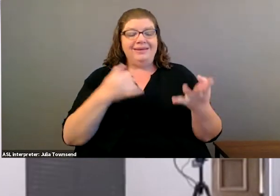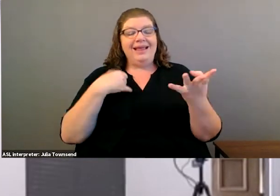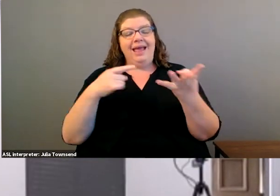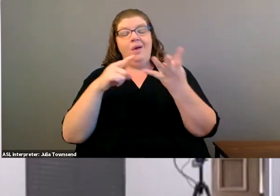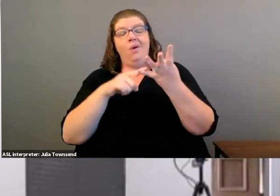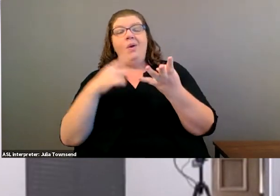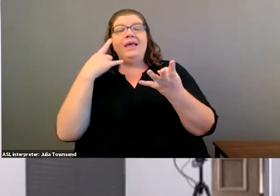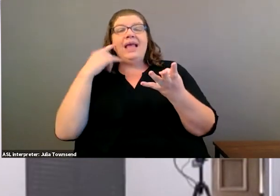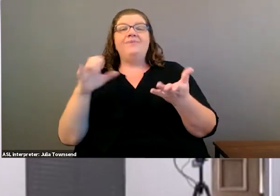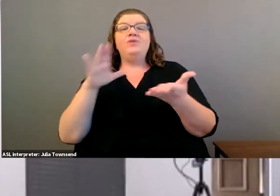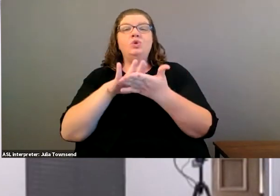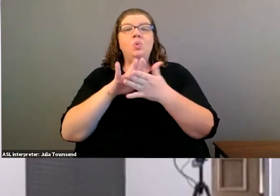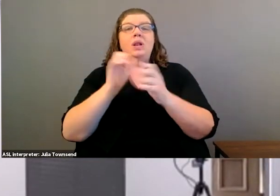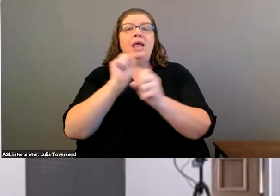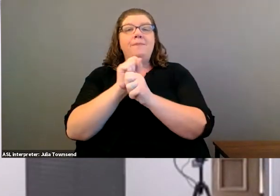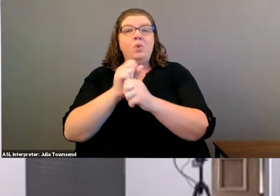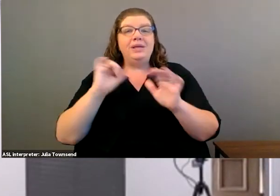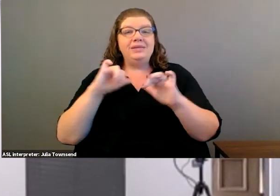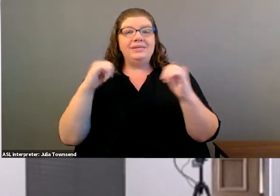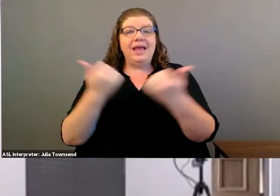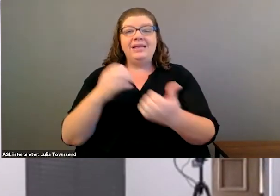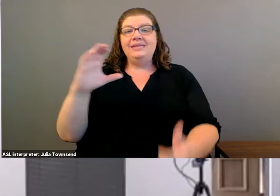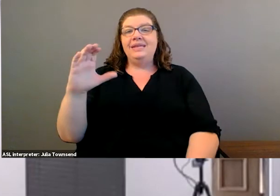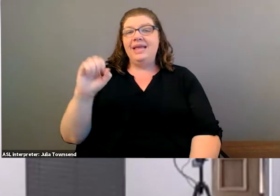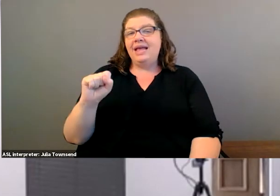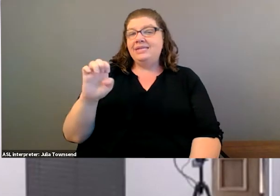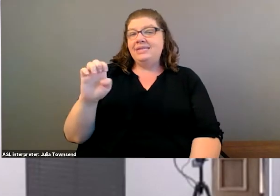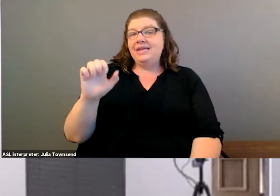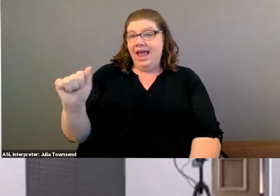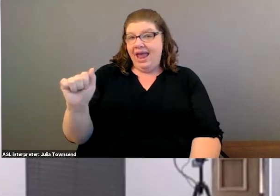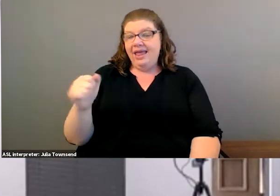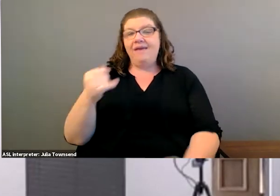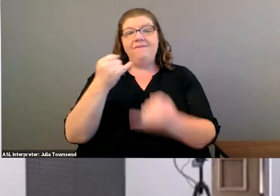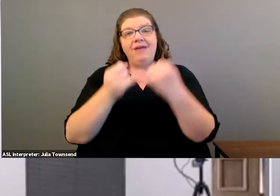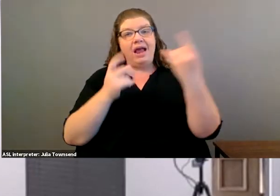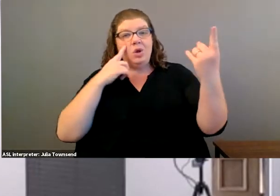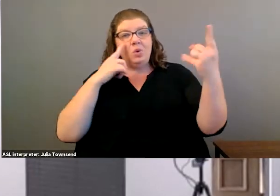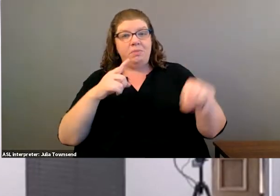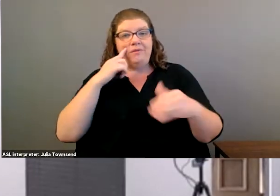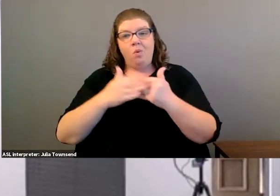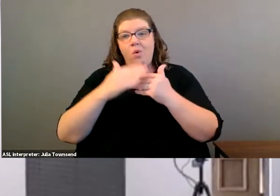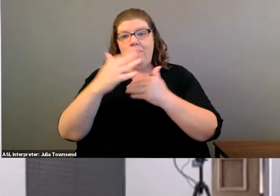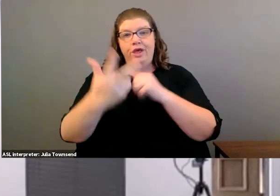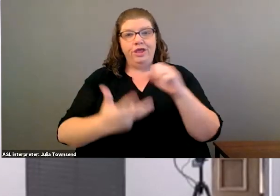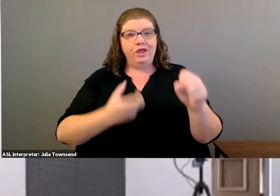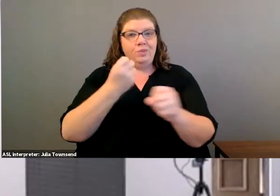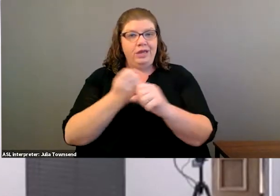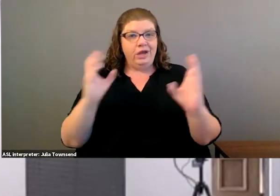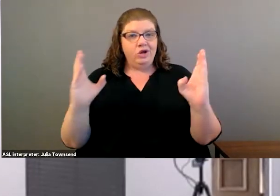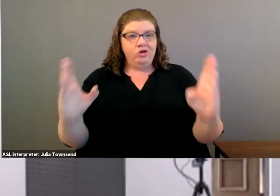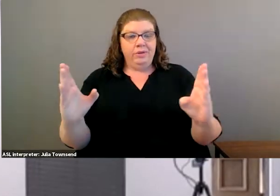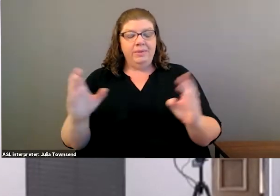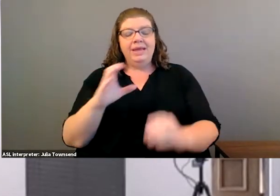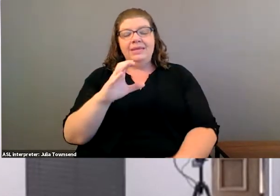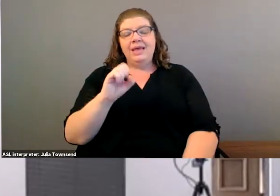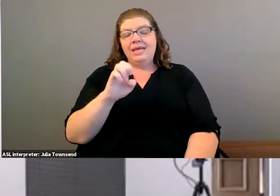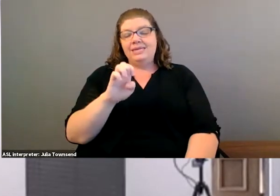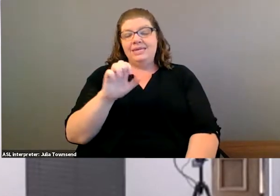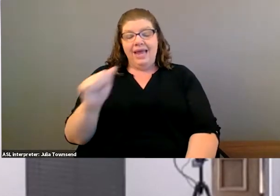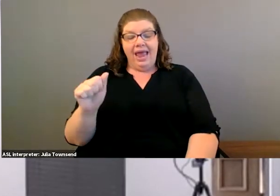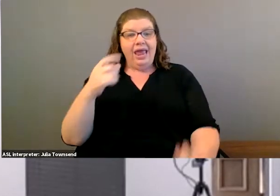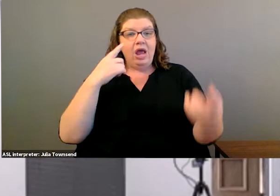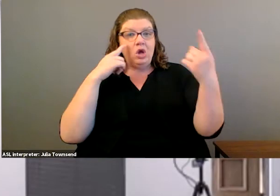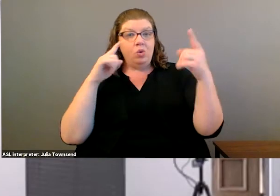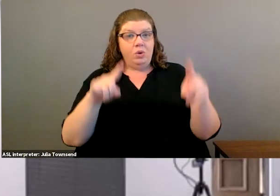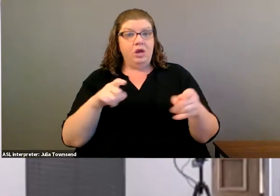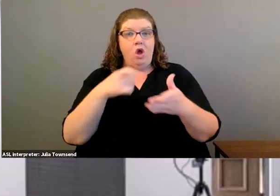School Employees Association, CSEA, final agreement for the 3-year term. CSEA agreed on the